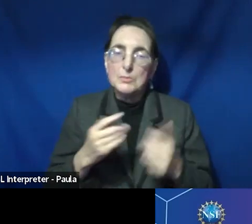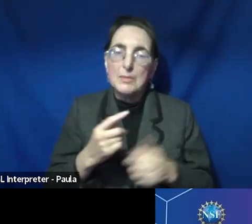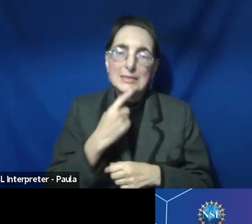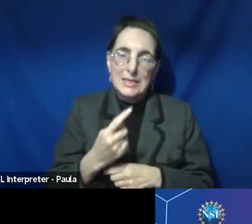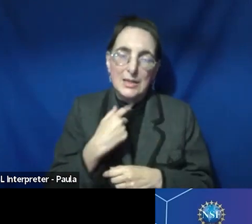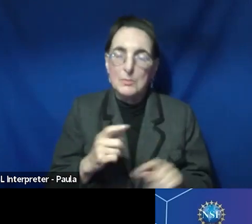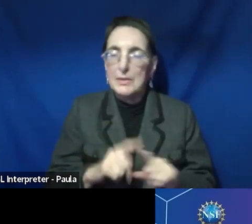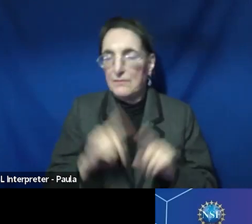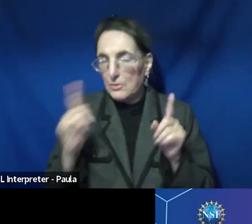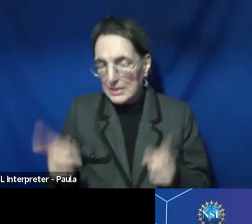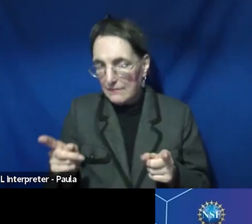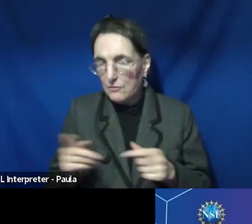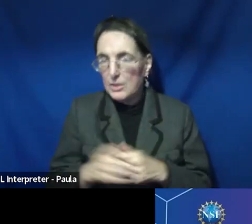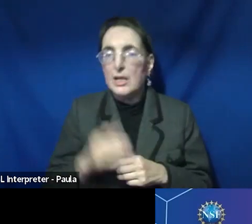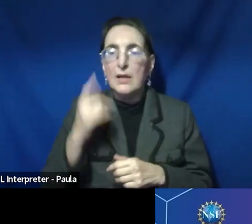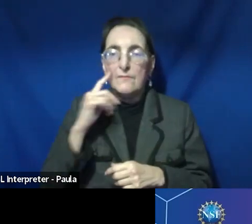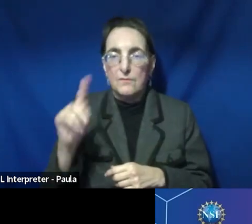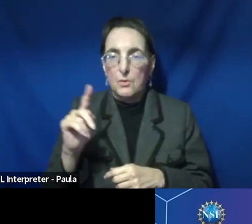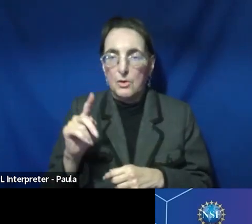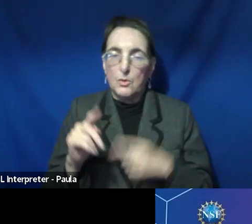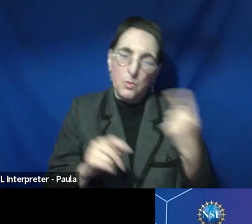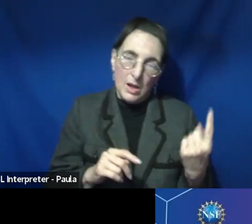be very different for one